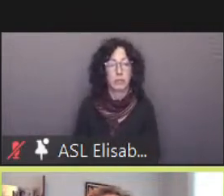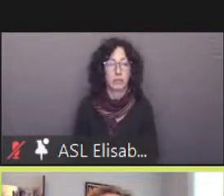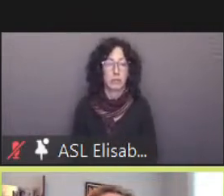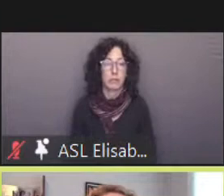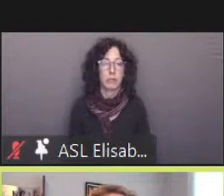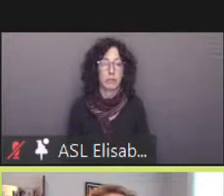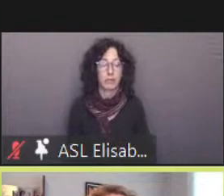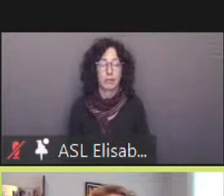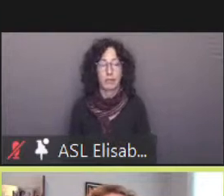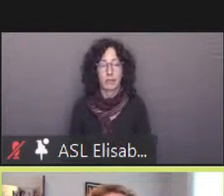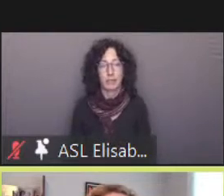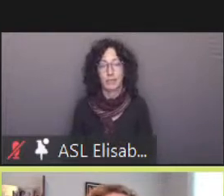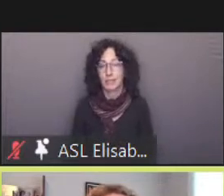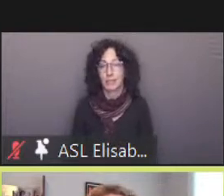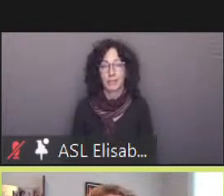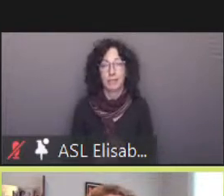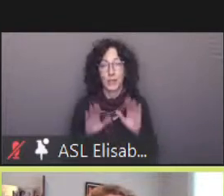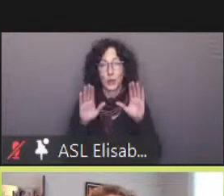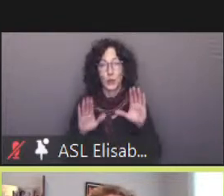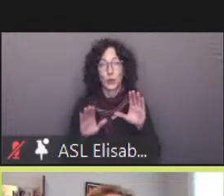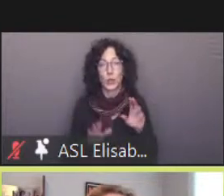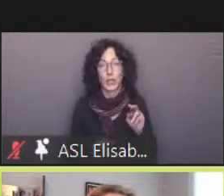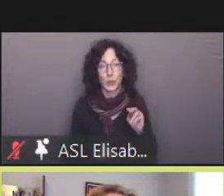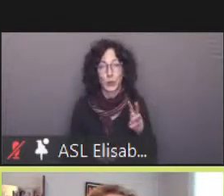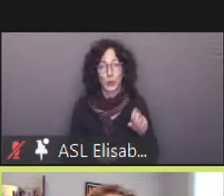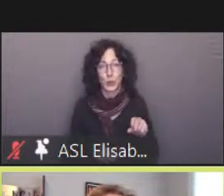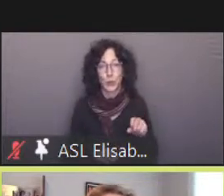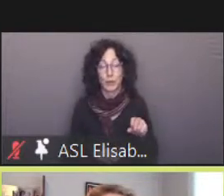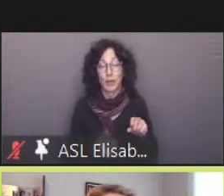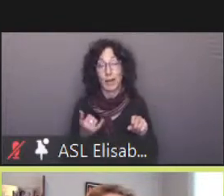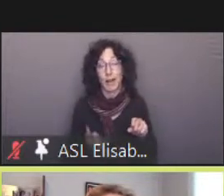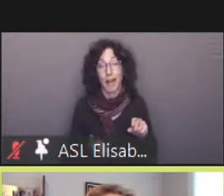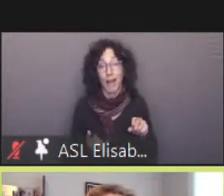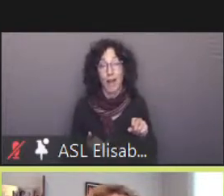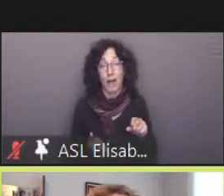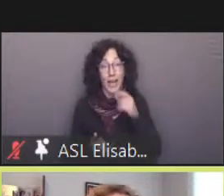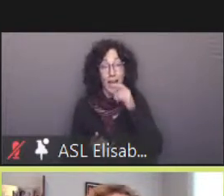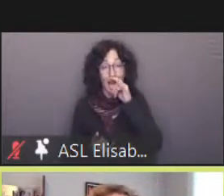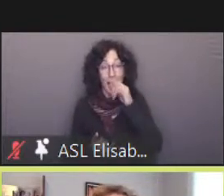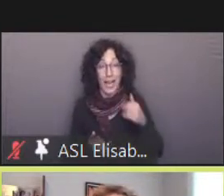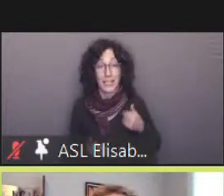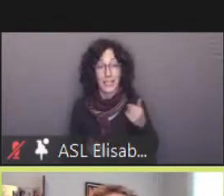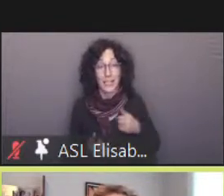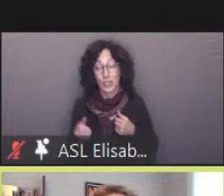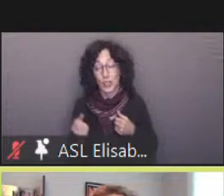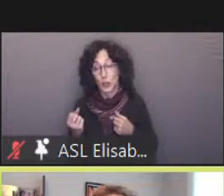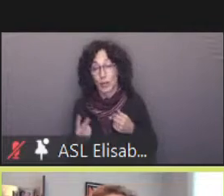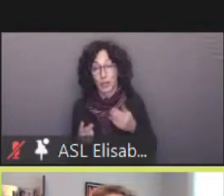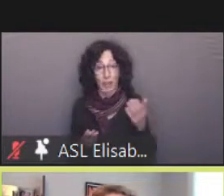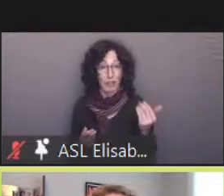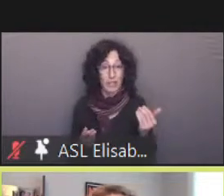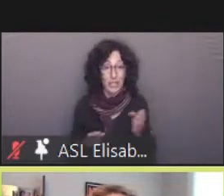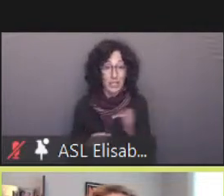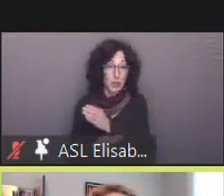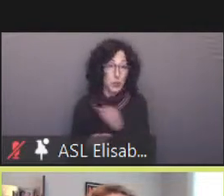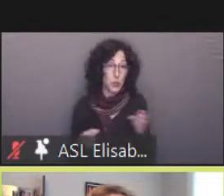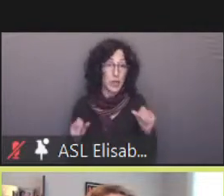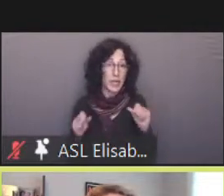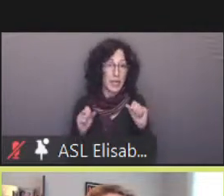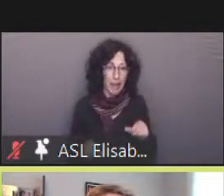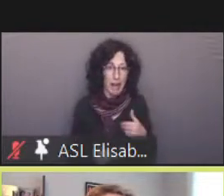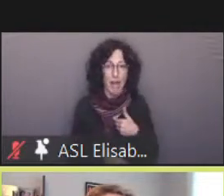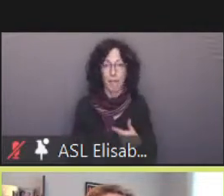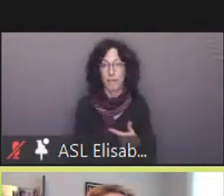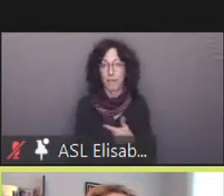So it is great news that 12 to 15-year-olds are now eligible for vaccination. It is a way for them to